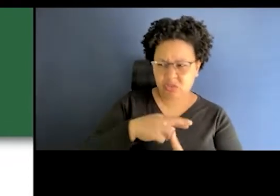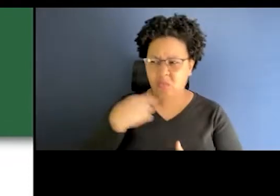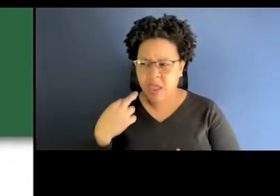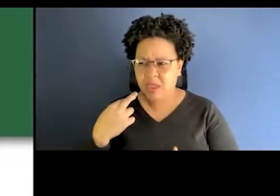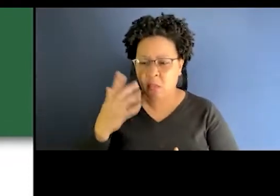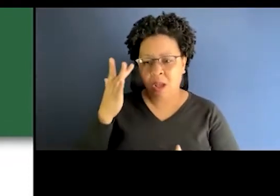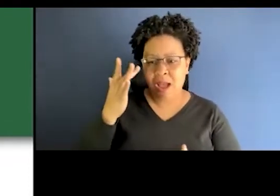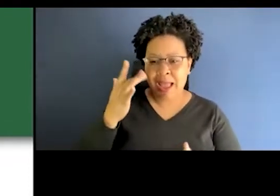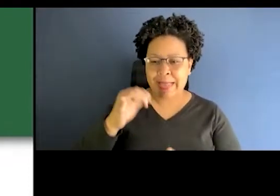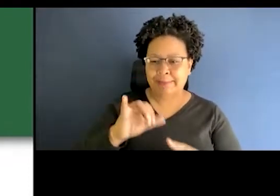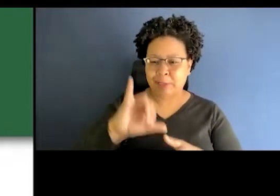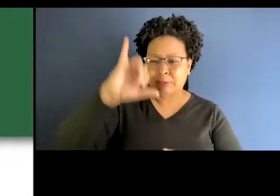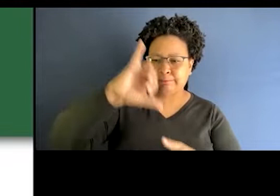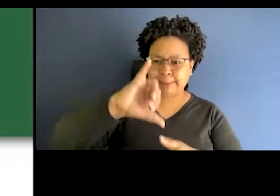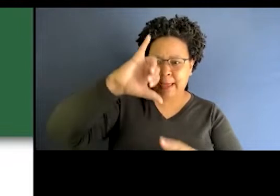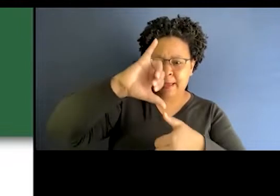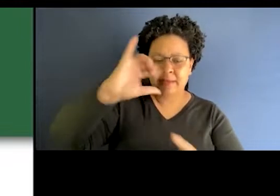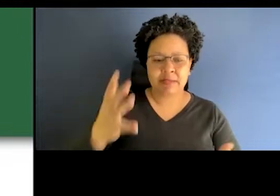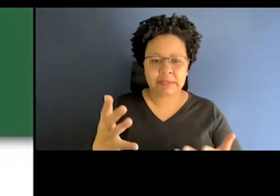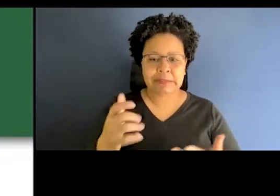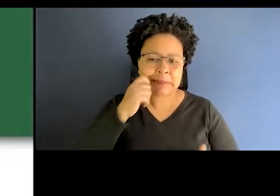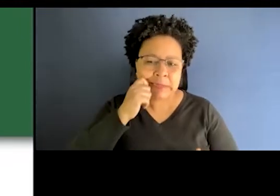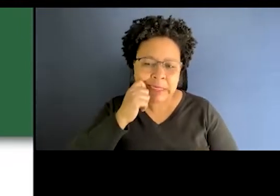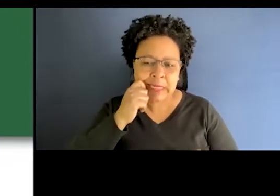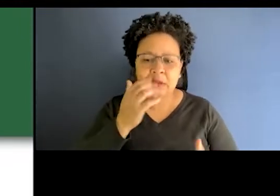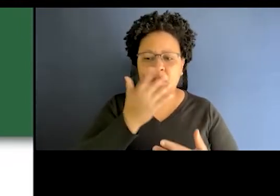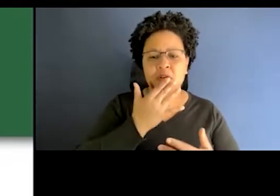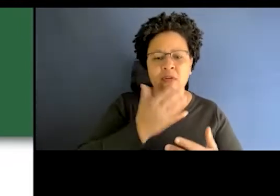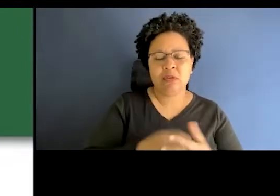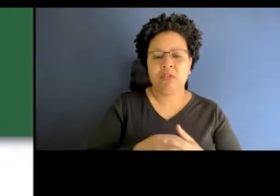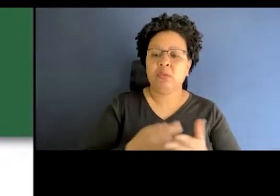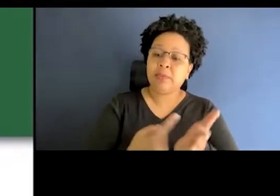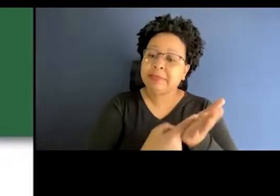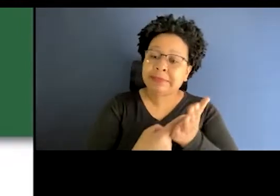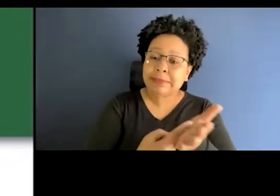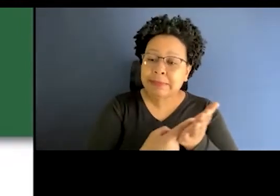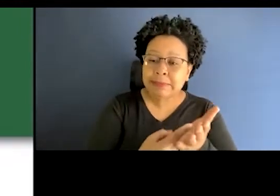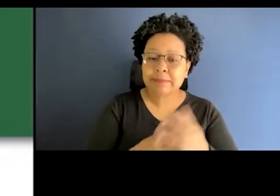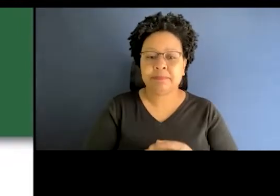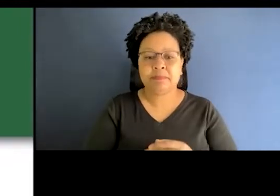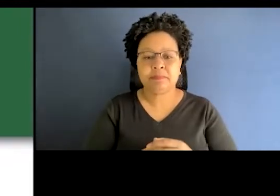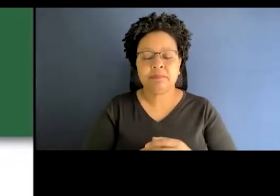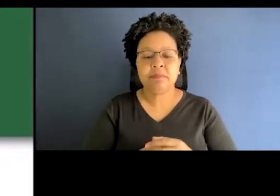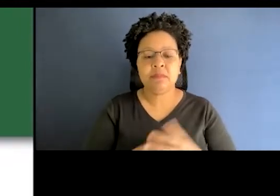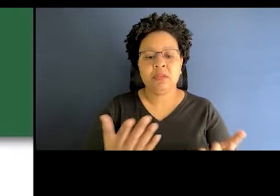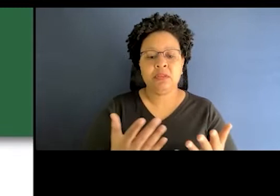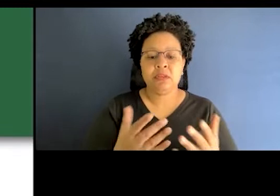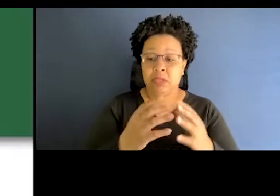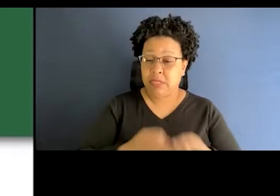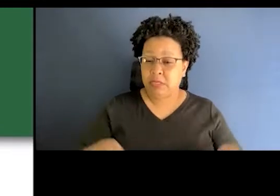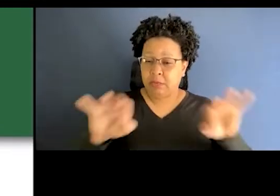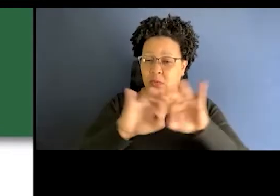tone. So then we were there speaking in regards to that manner. And the reason why I brought attention to what's around my